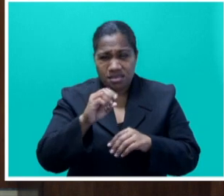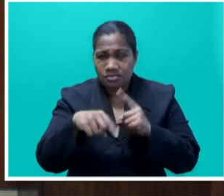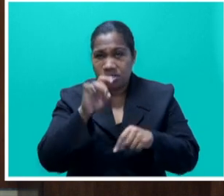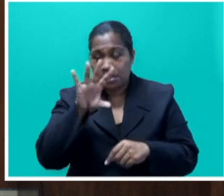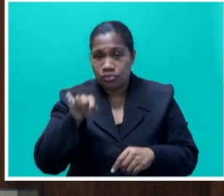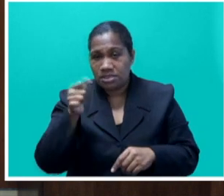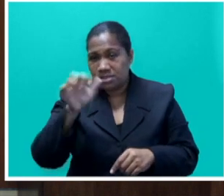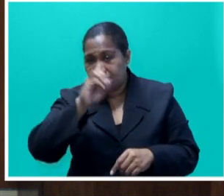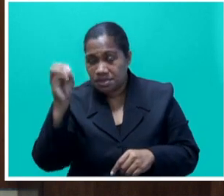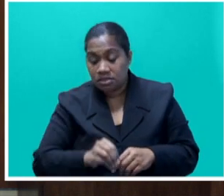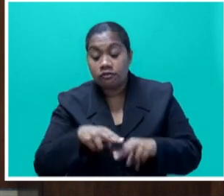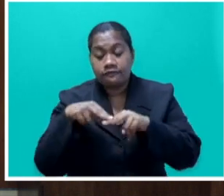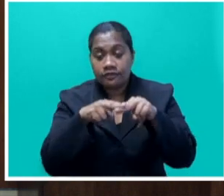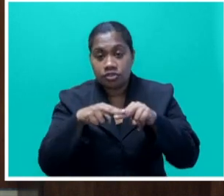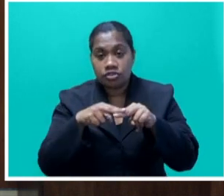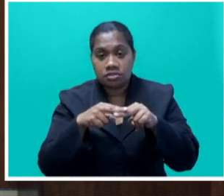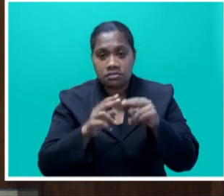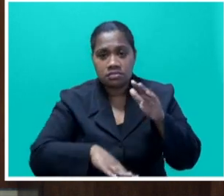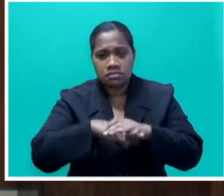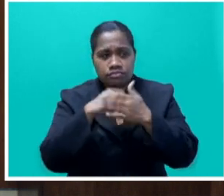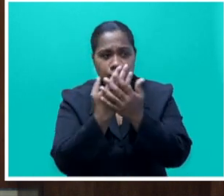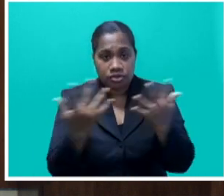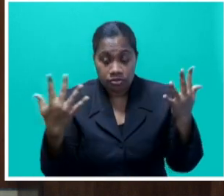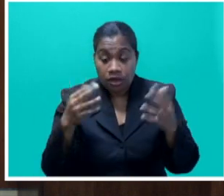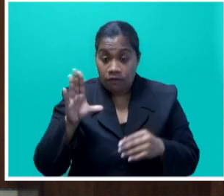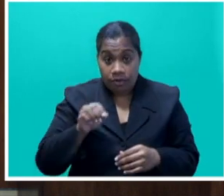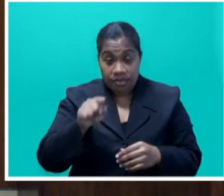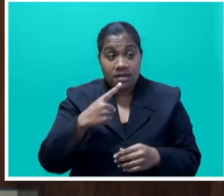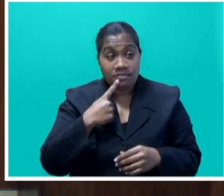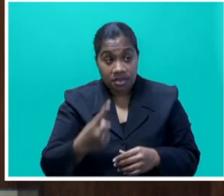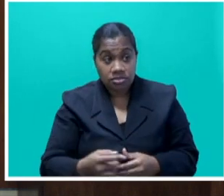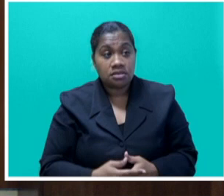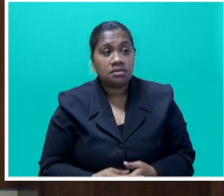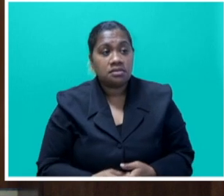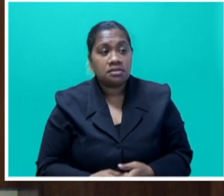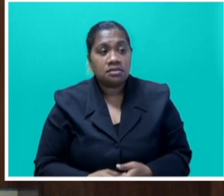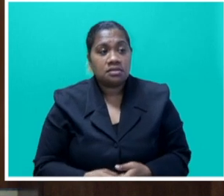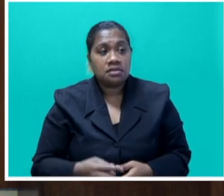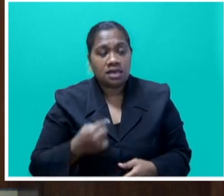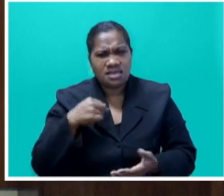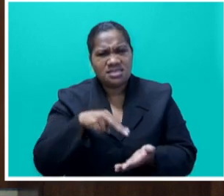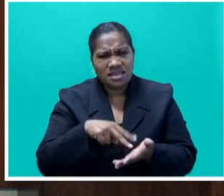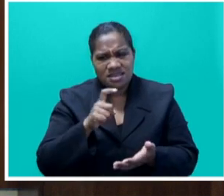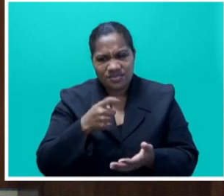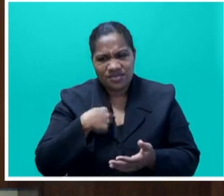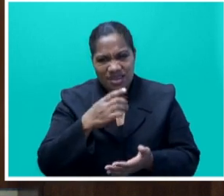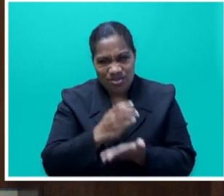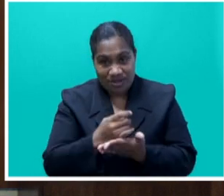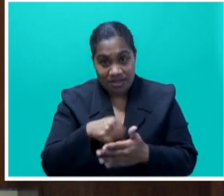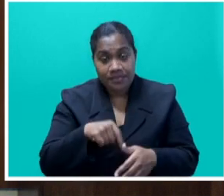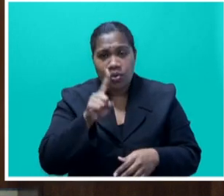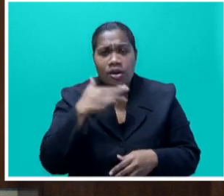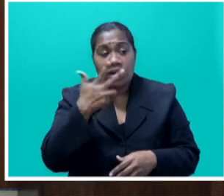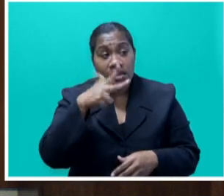of Fiji's total populations. Out of that, as I mentioned, we have I stand to be corrected here, 118 in our state